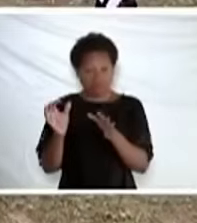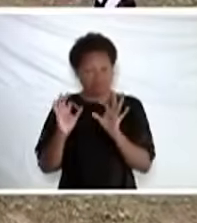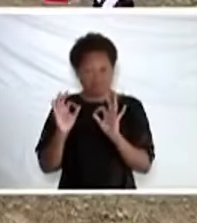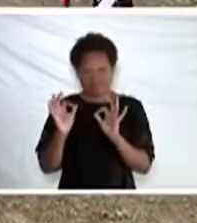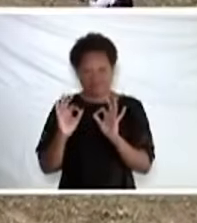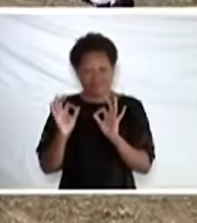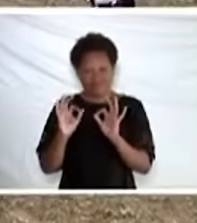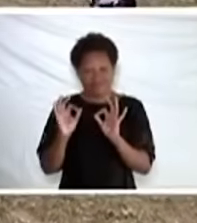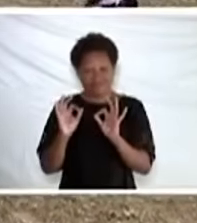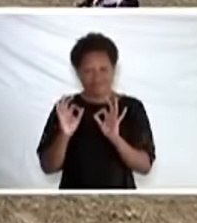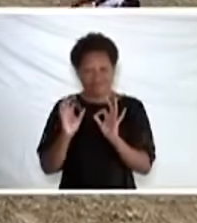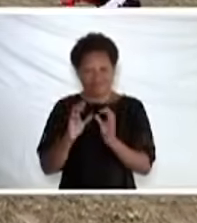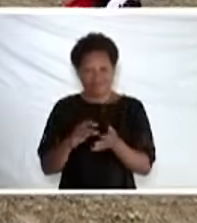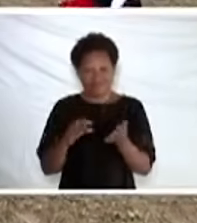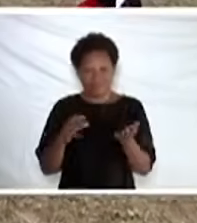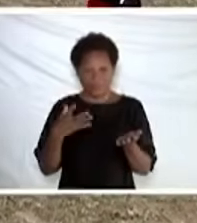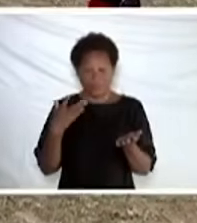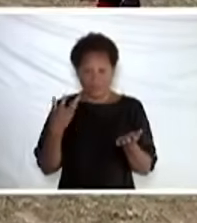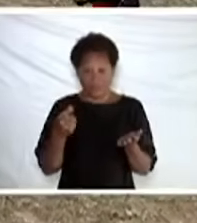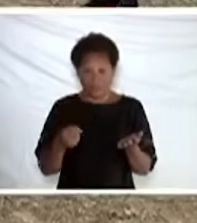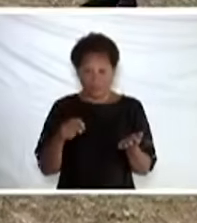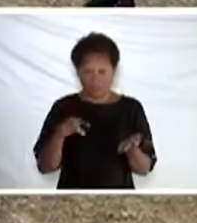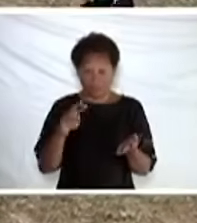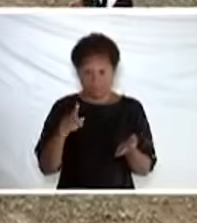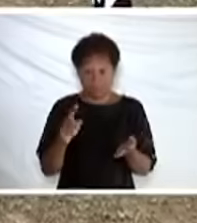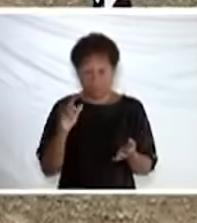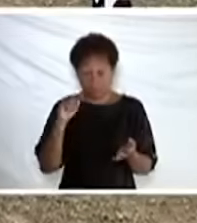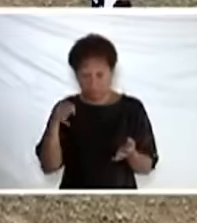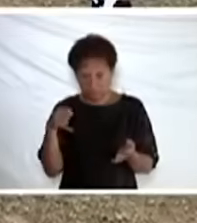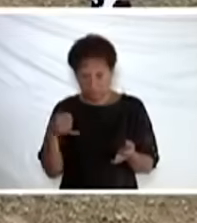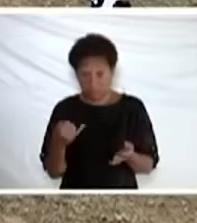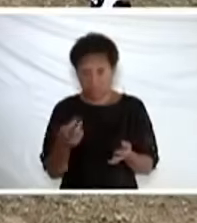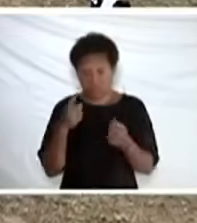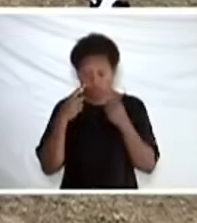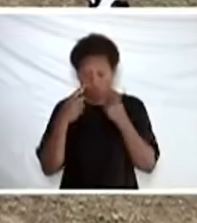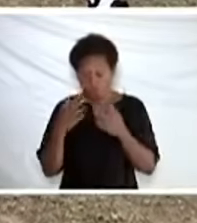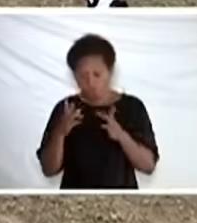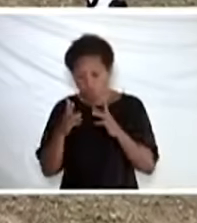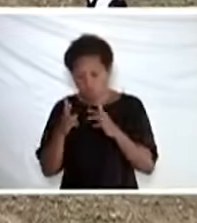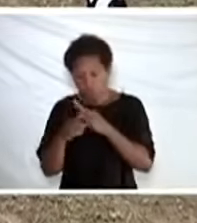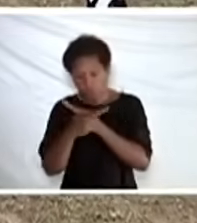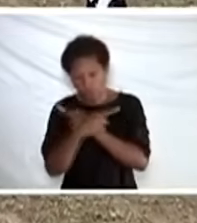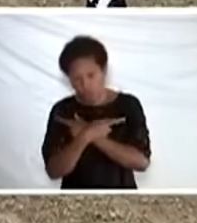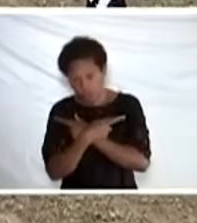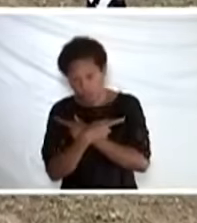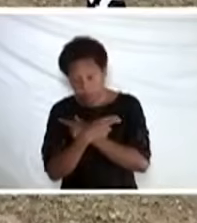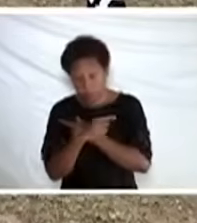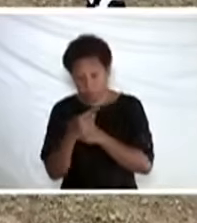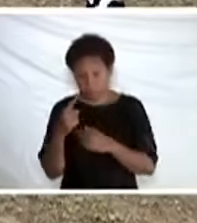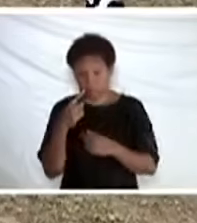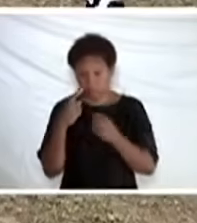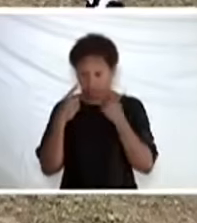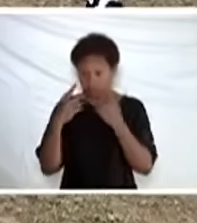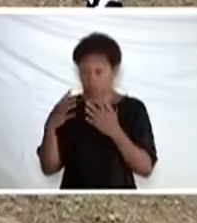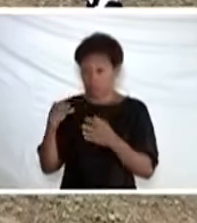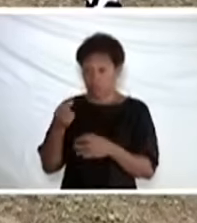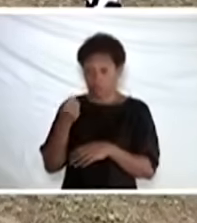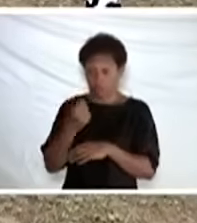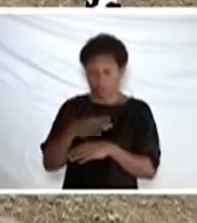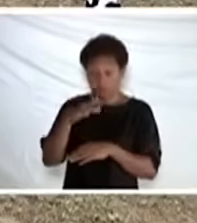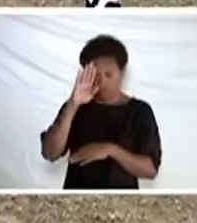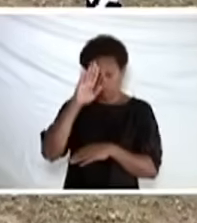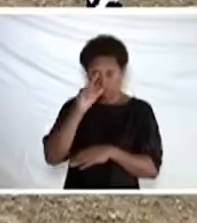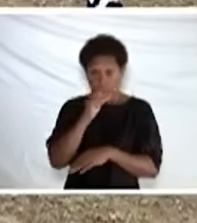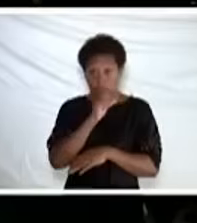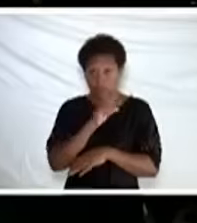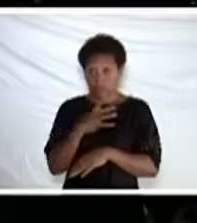boro boroko letango de tal tunga ni tikini boro boroko mati valu ena nonda tiko o irana boga lisi daki ni nonda mati ni tu.